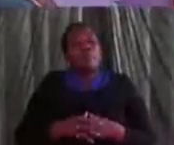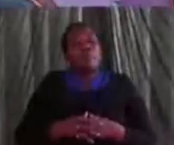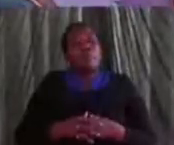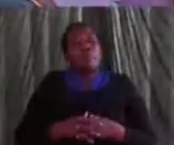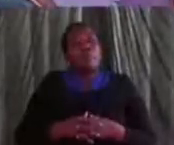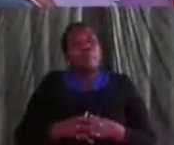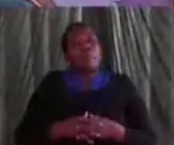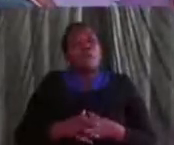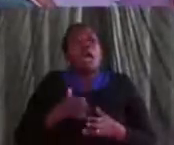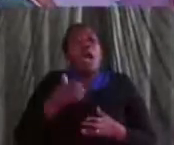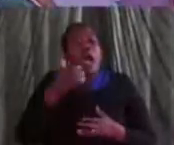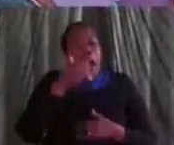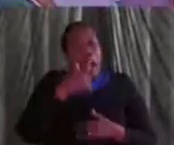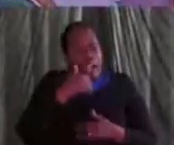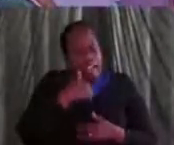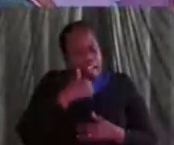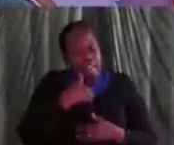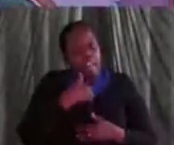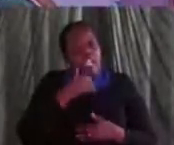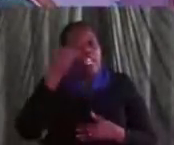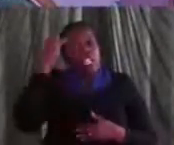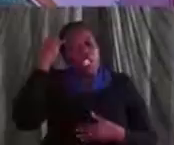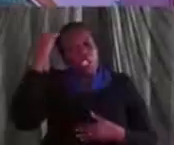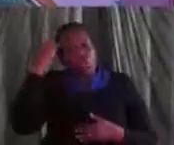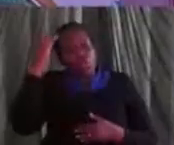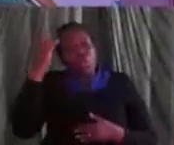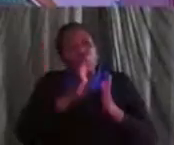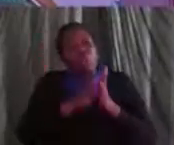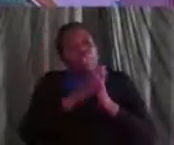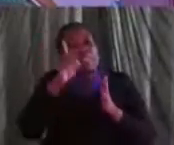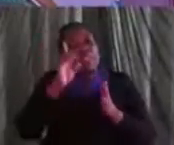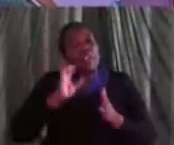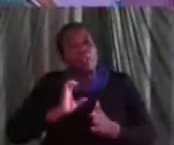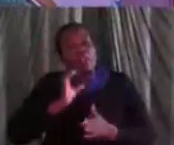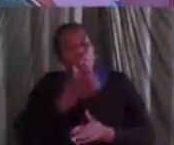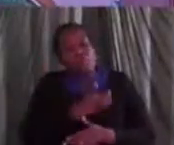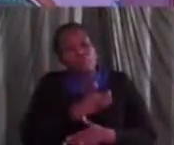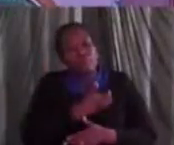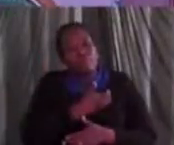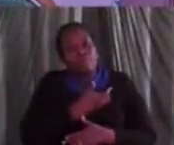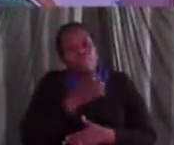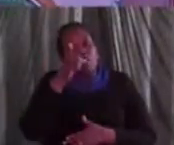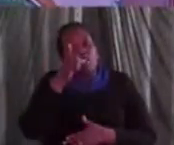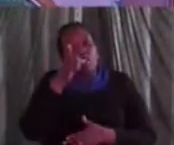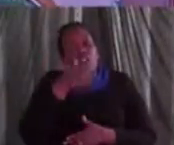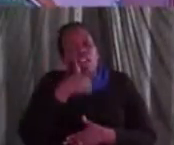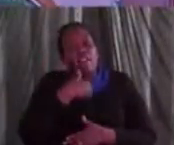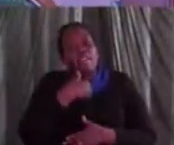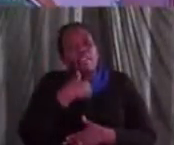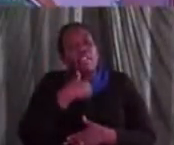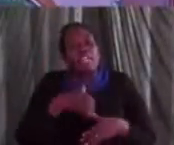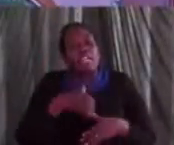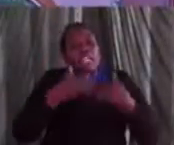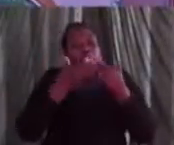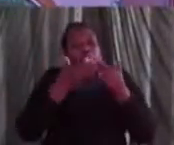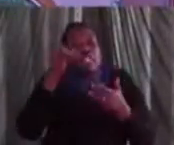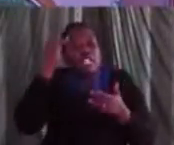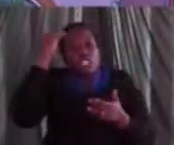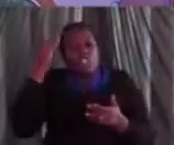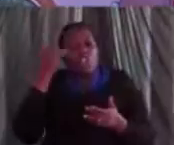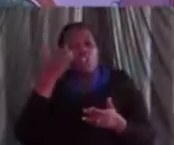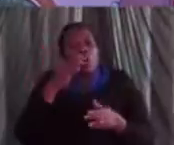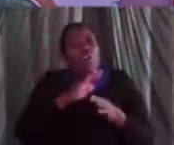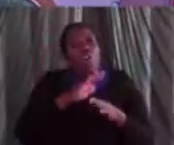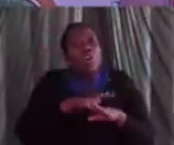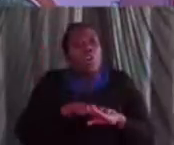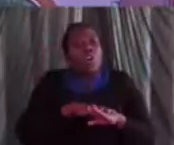with the Commissioner. She has raised an issue on bank statements. She has raised an